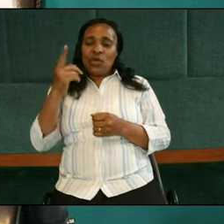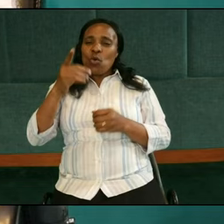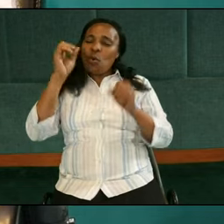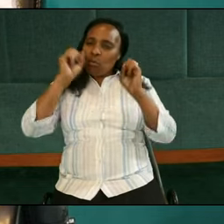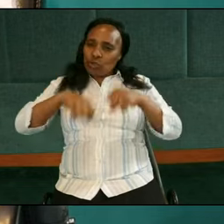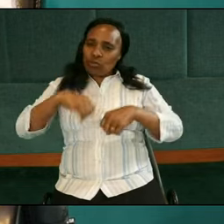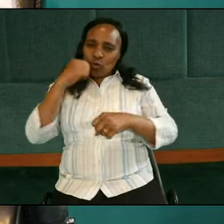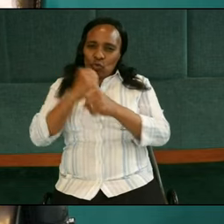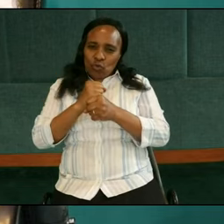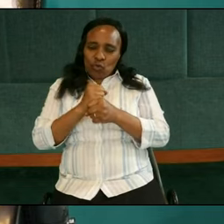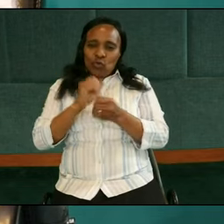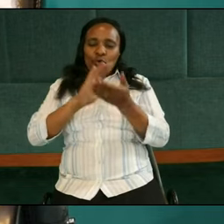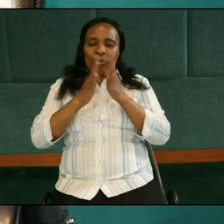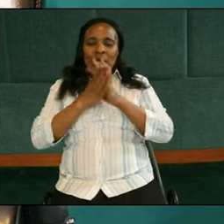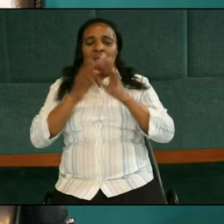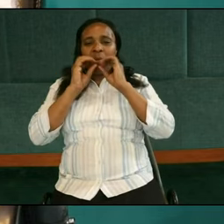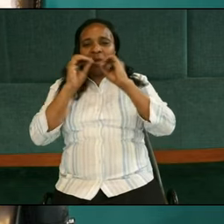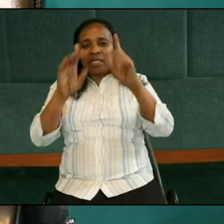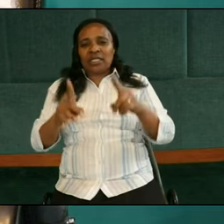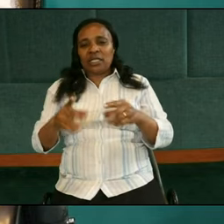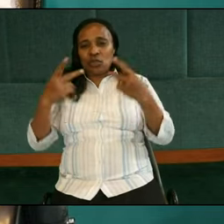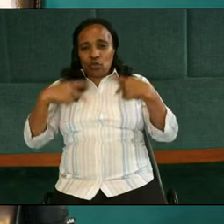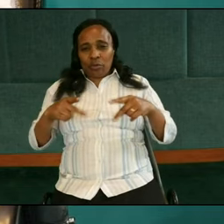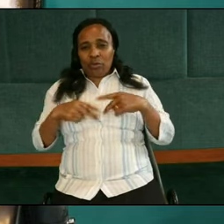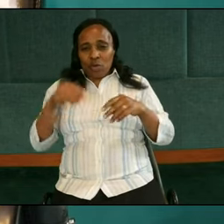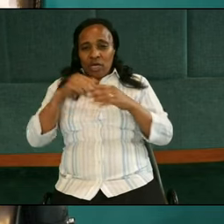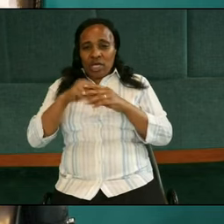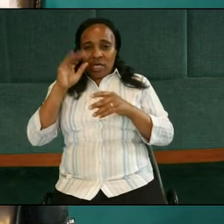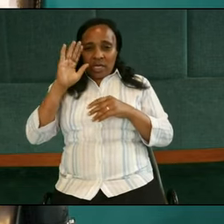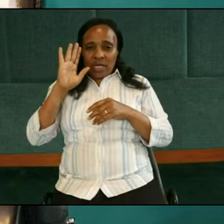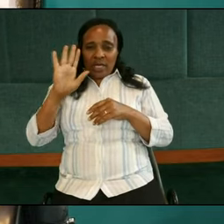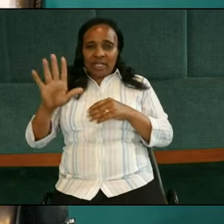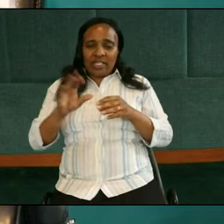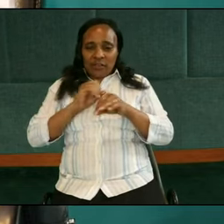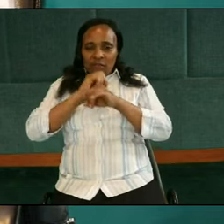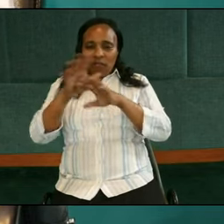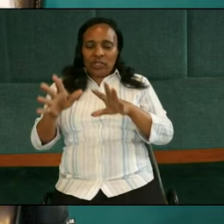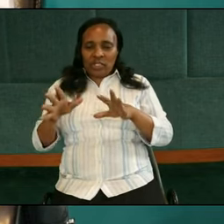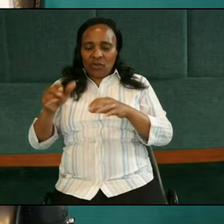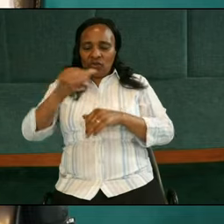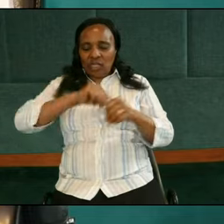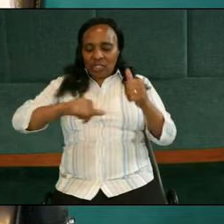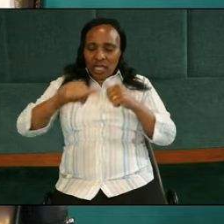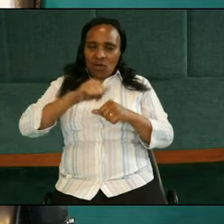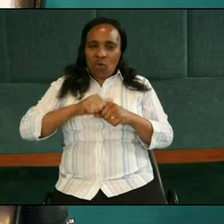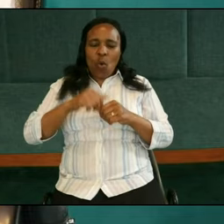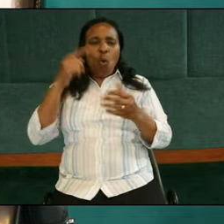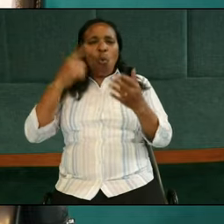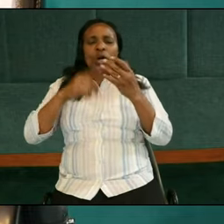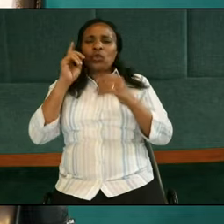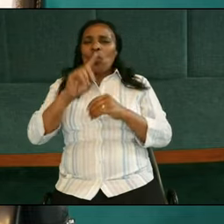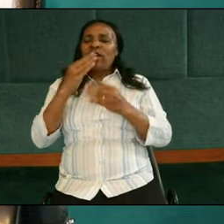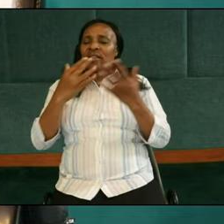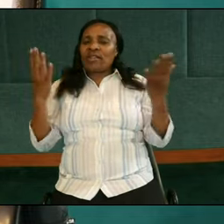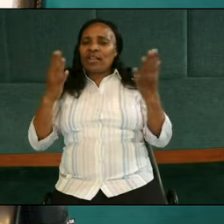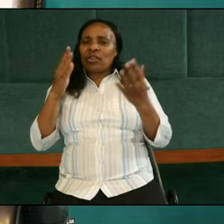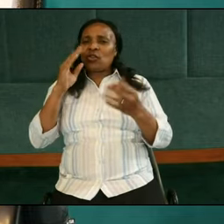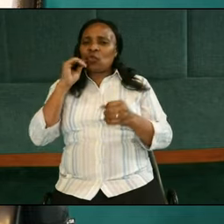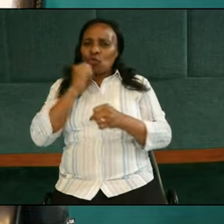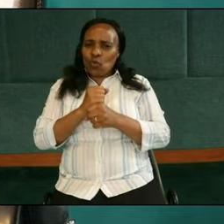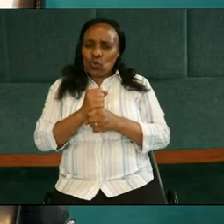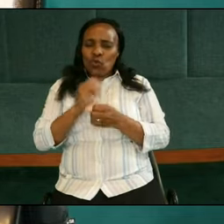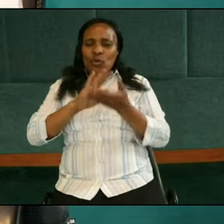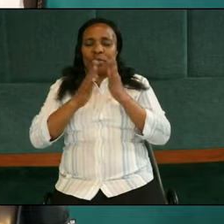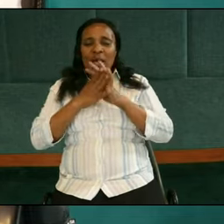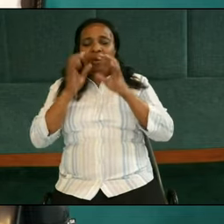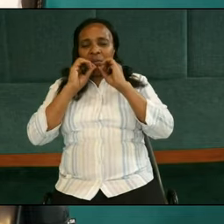do to become a blessing to people in your sphere of influence or your circle of influence. What one thing can you do to become a blessing to